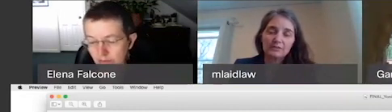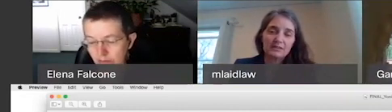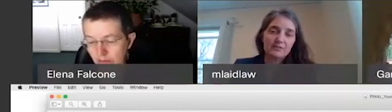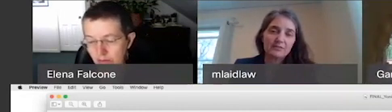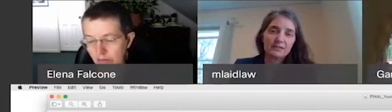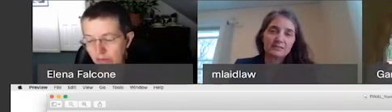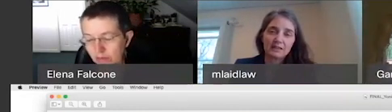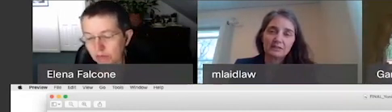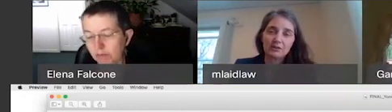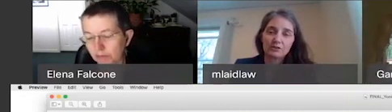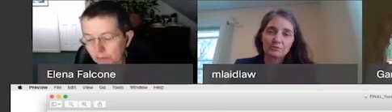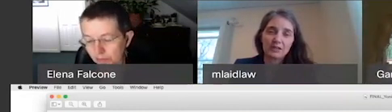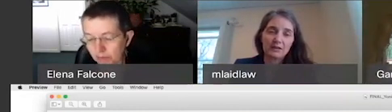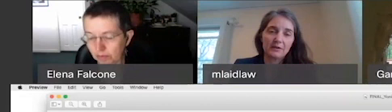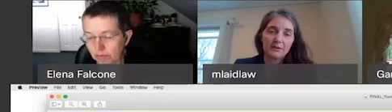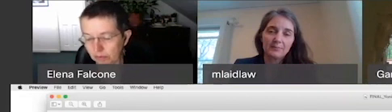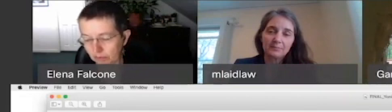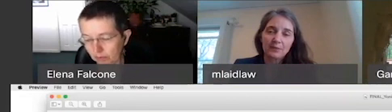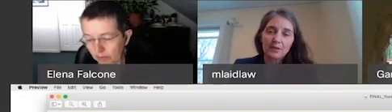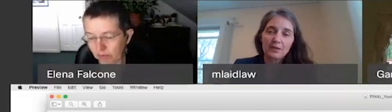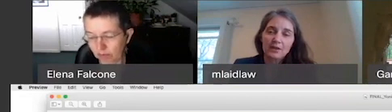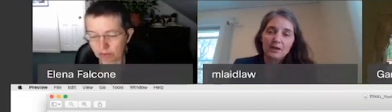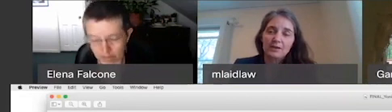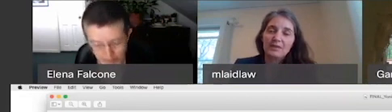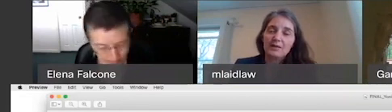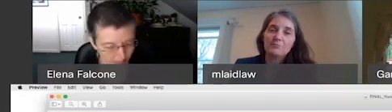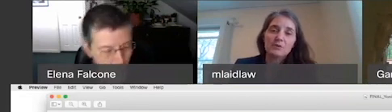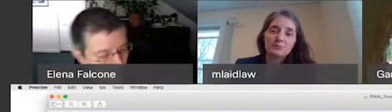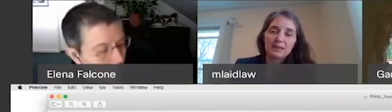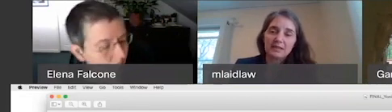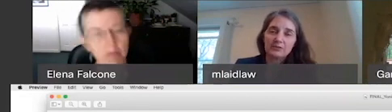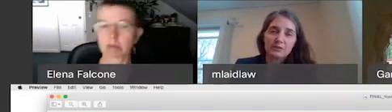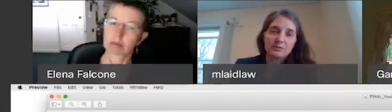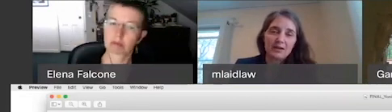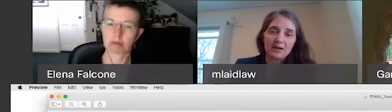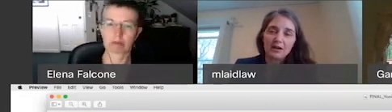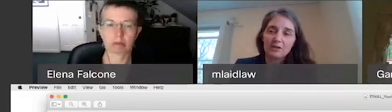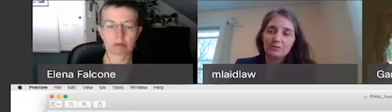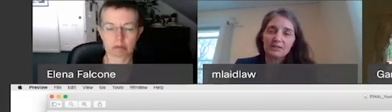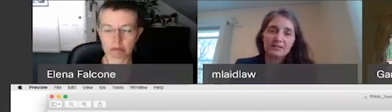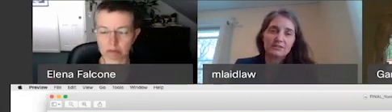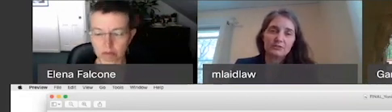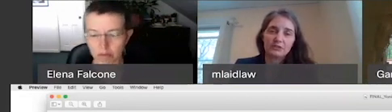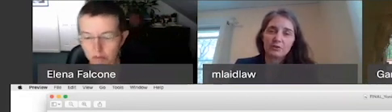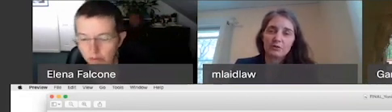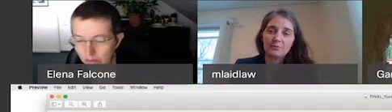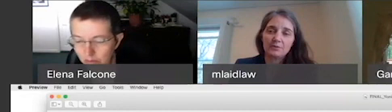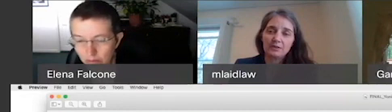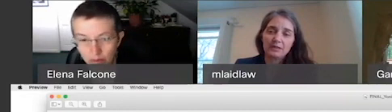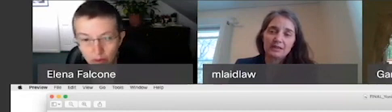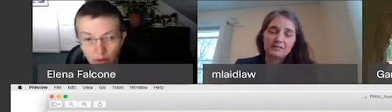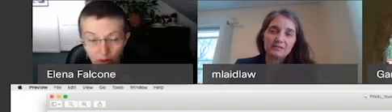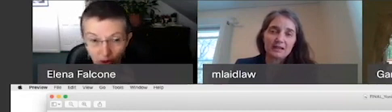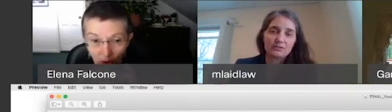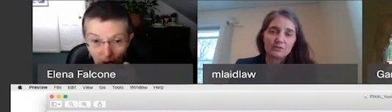its deficits in long-term care. At most, Medicare is going to pay 100 days in a nursing home.